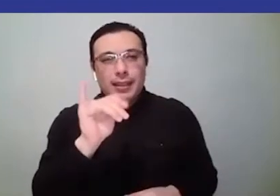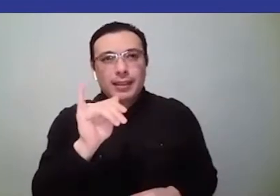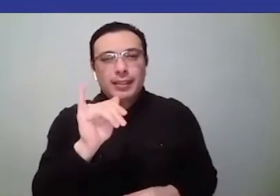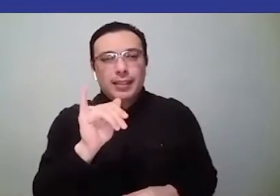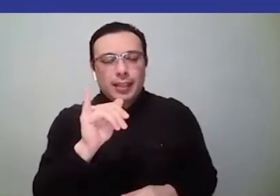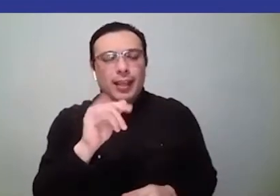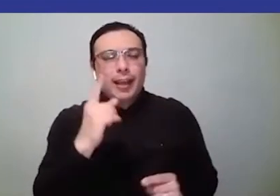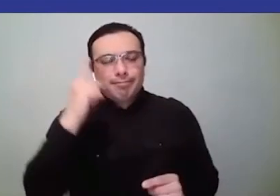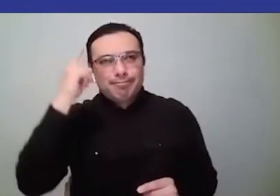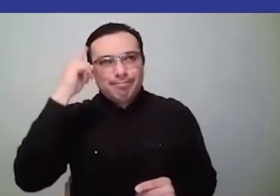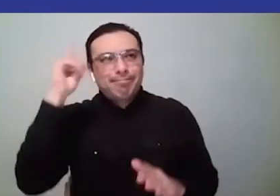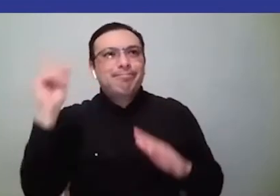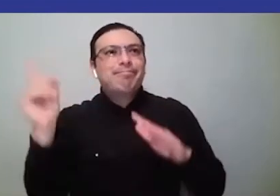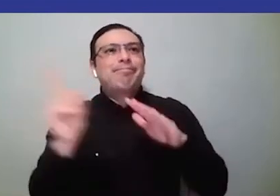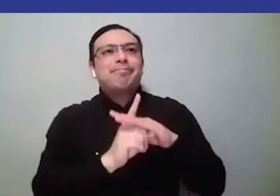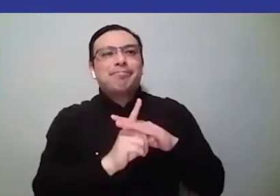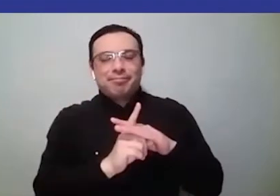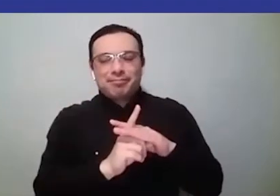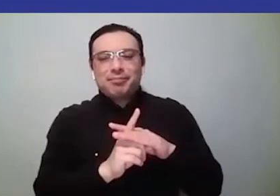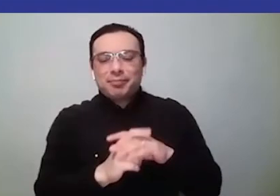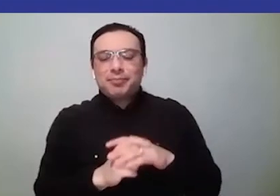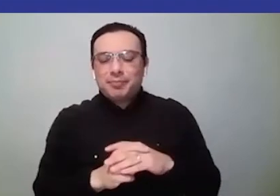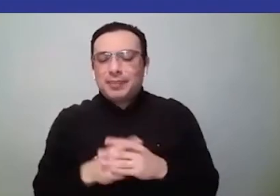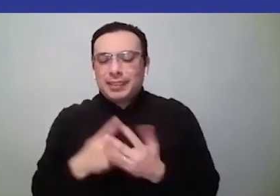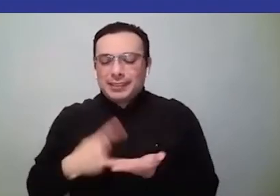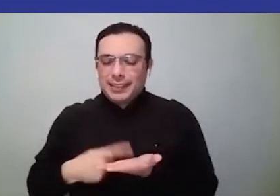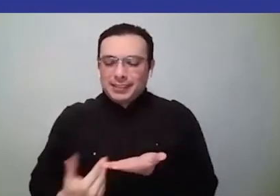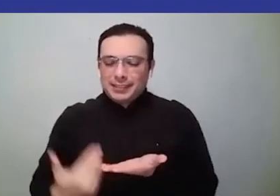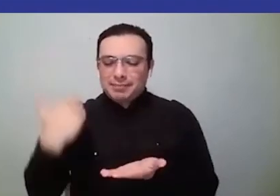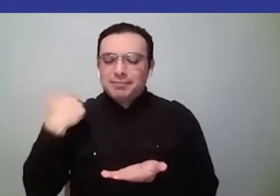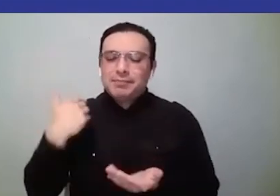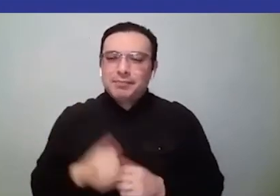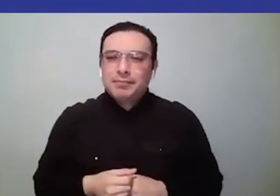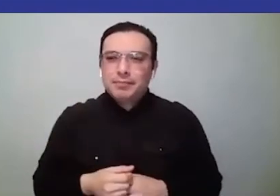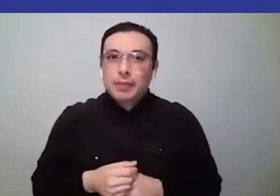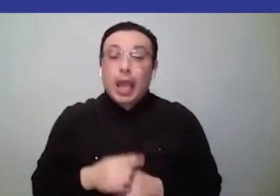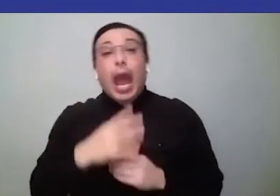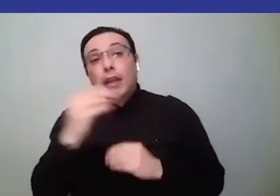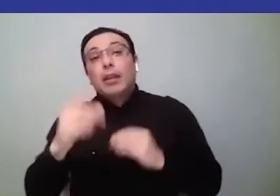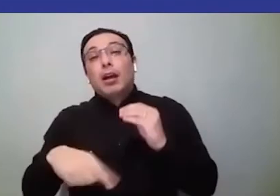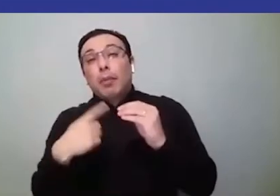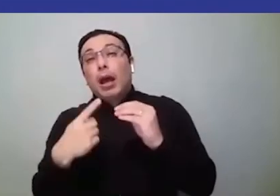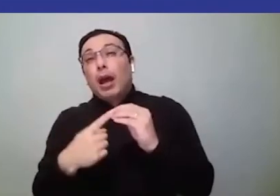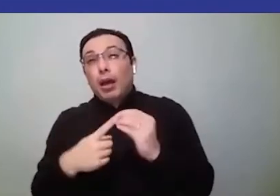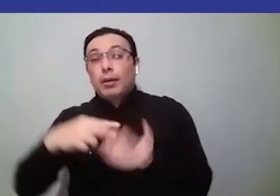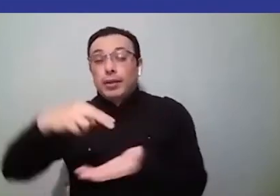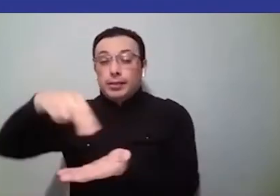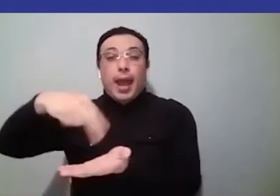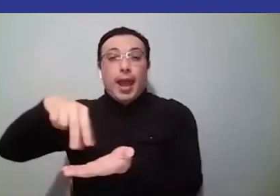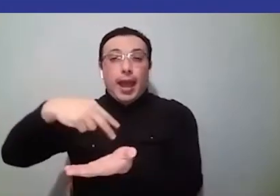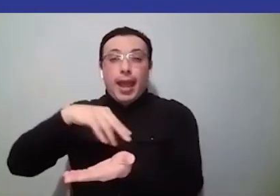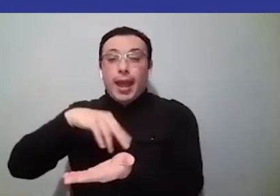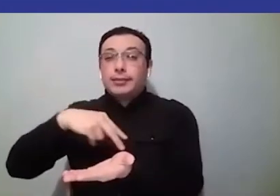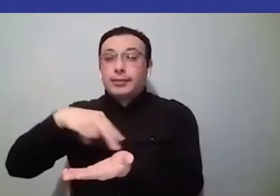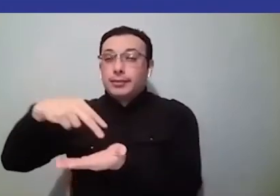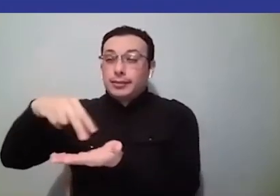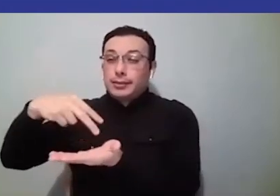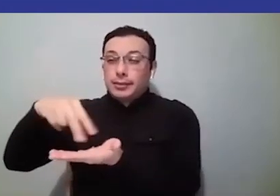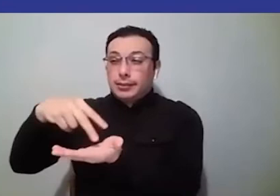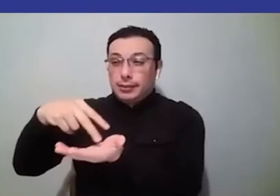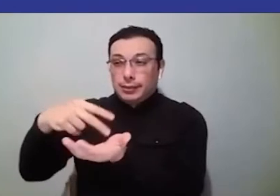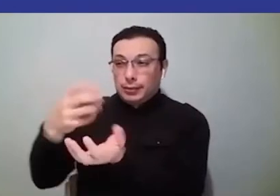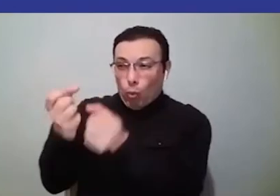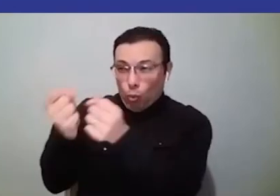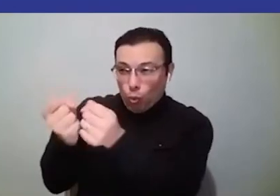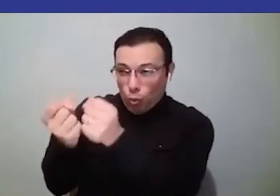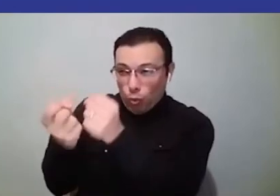the dance archiving, like how, but I guess it can fit any kind of archive too, but how do you infuse